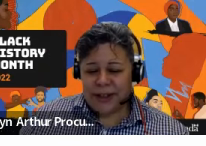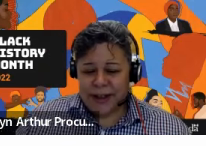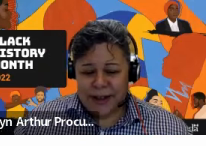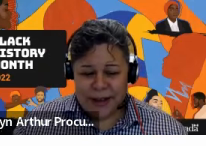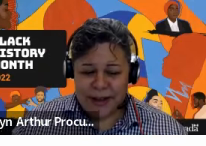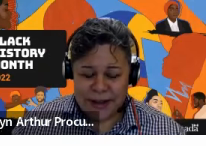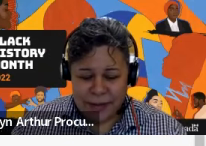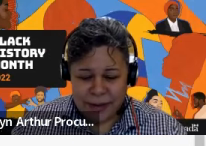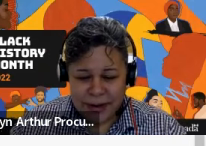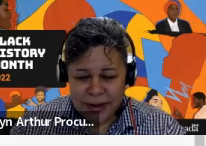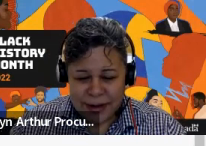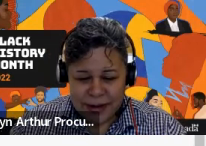I should say, in the summer.